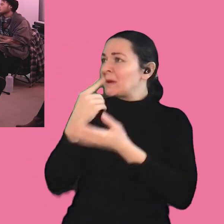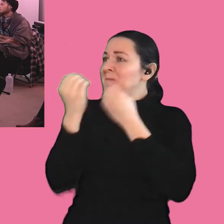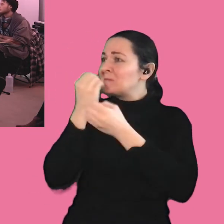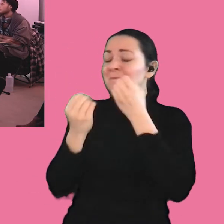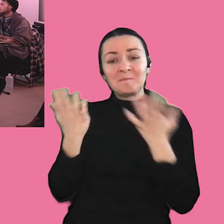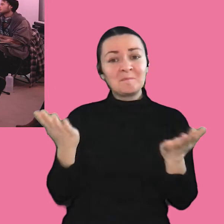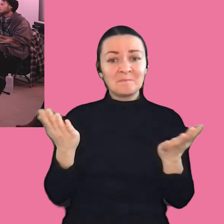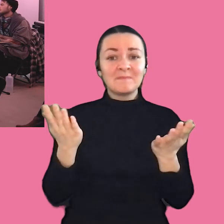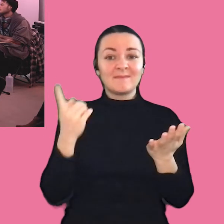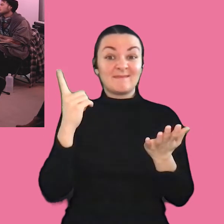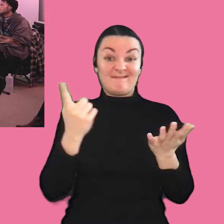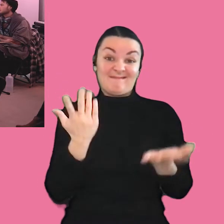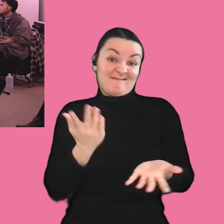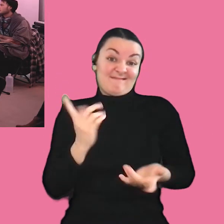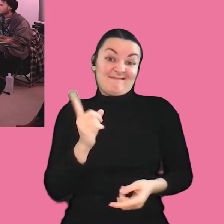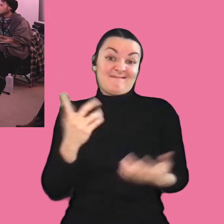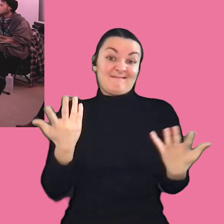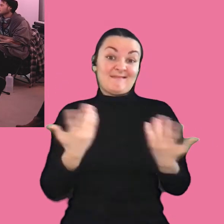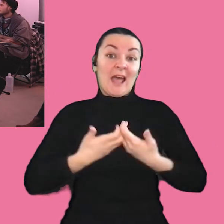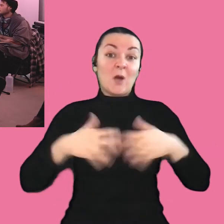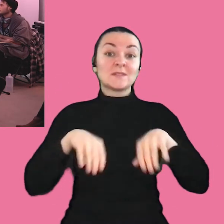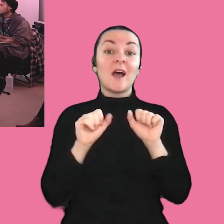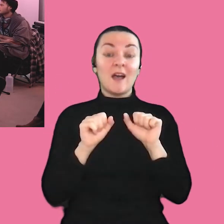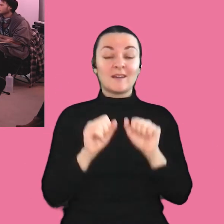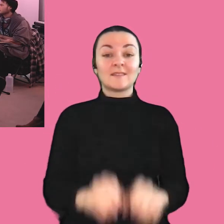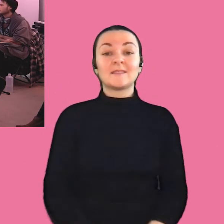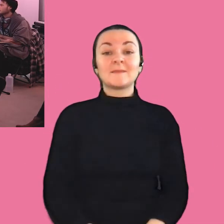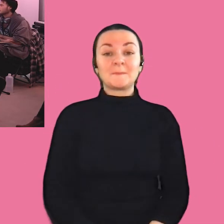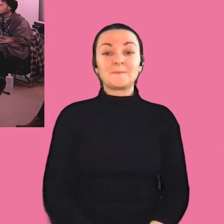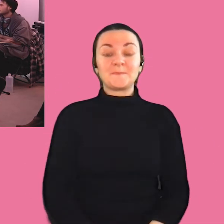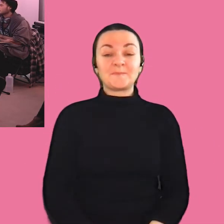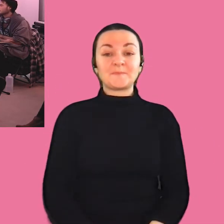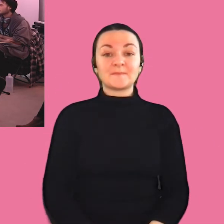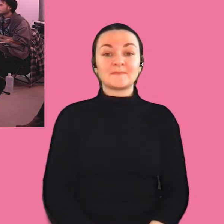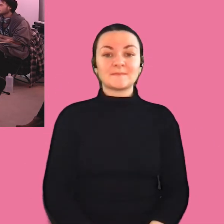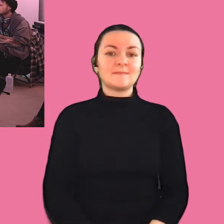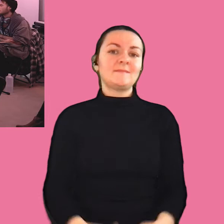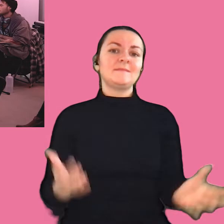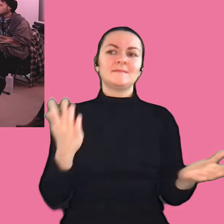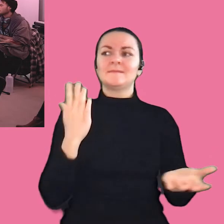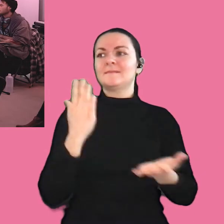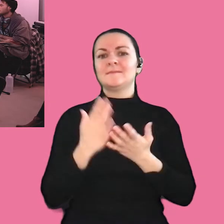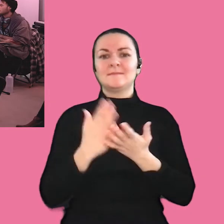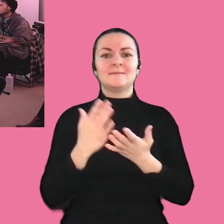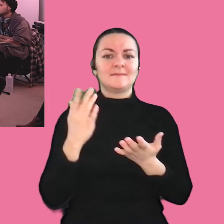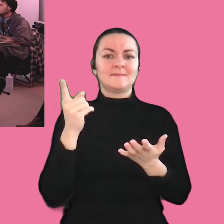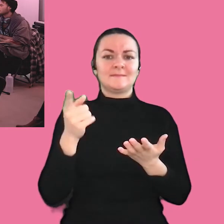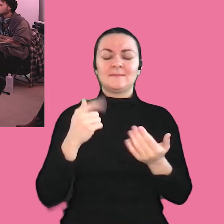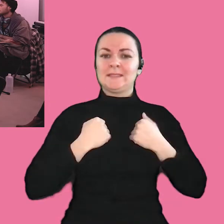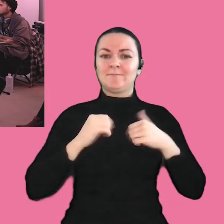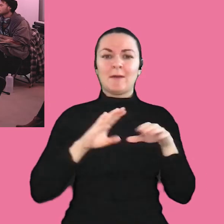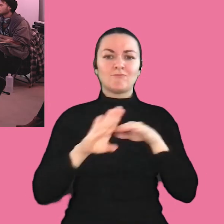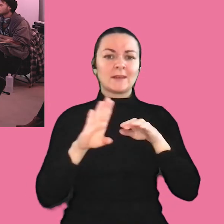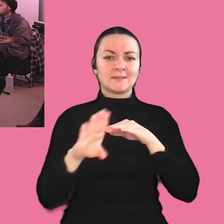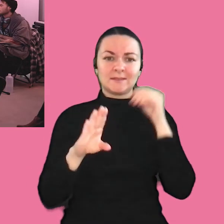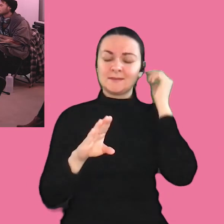it was actually one of the things I do now as an artist. I forage a lot, and genuinely that started in London because I didn't have enough money to eat, because I had to work all the time